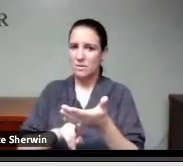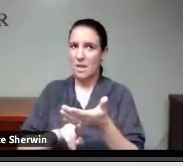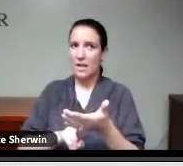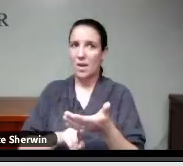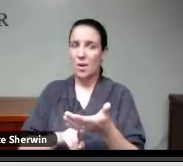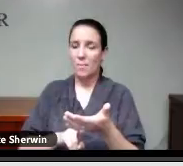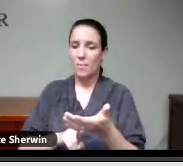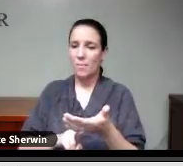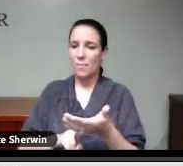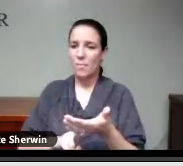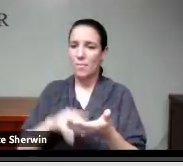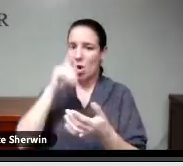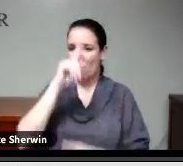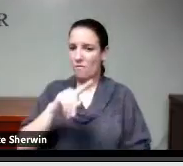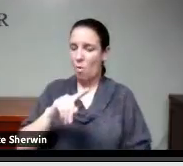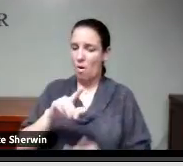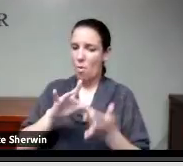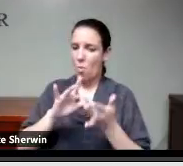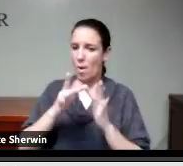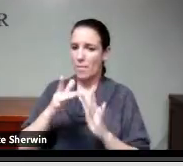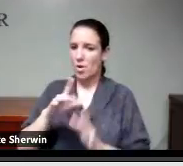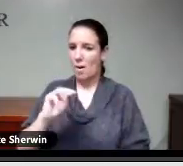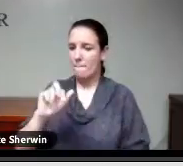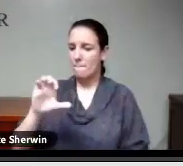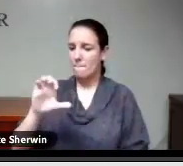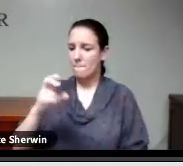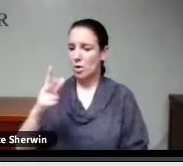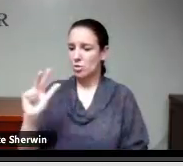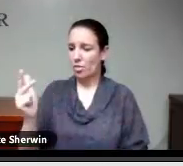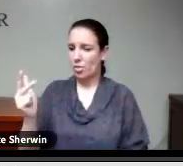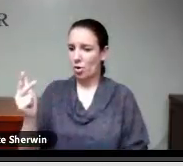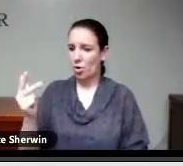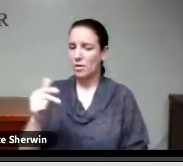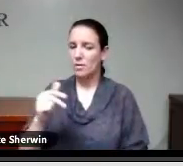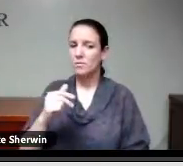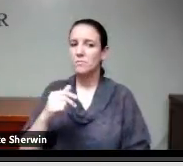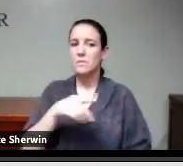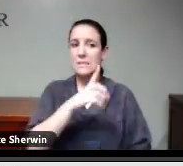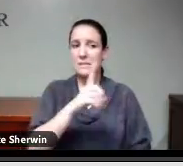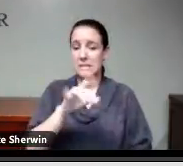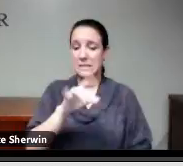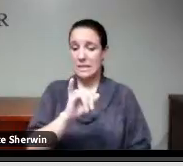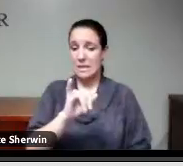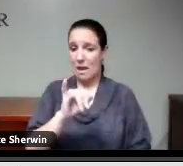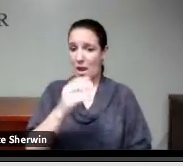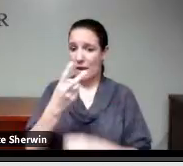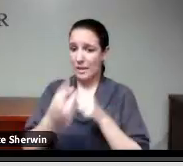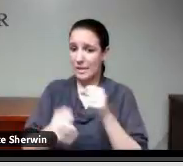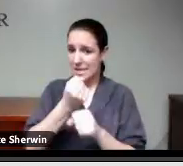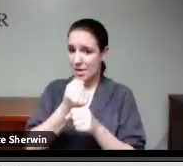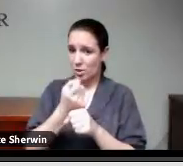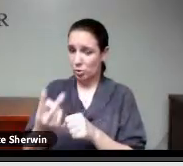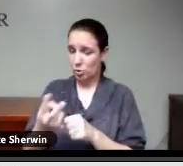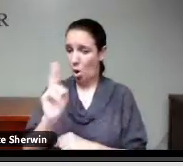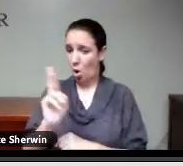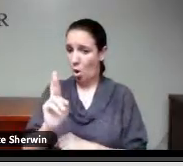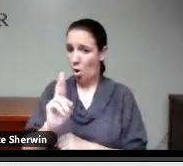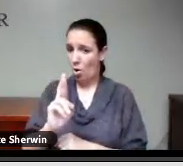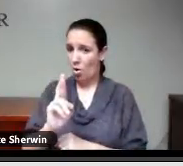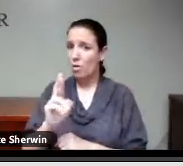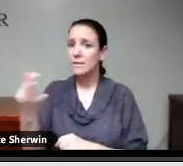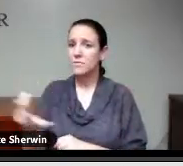on Thursday, March 3rd. The next webinar of Swiflin's Diversity Discovery Institute Year 2, R is for Relationships, on Friday, March